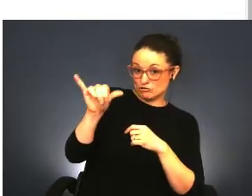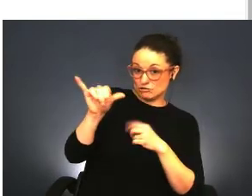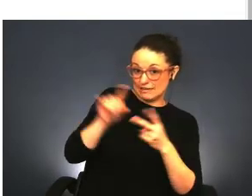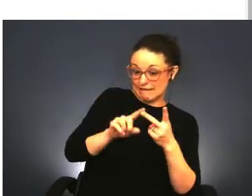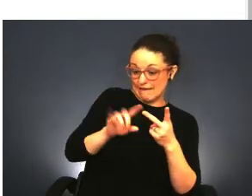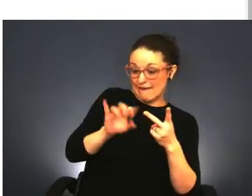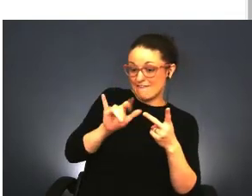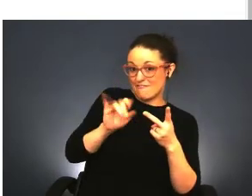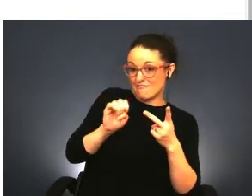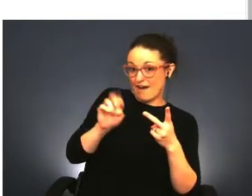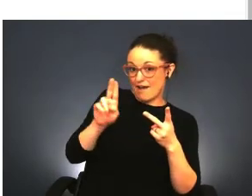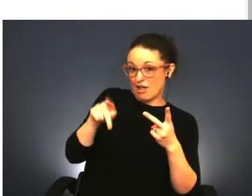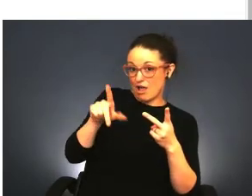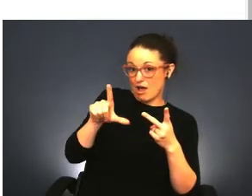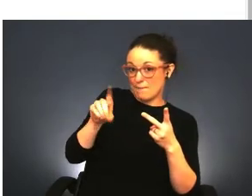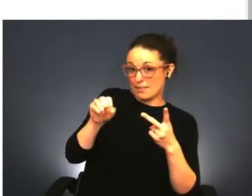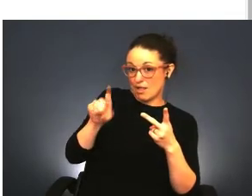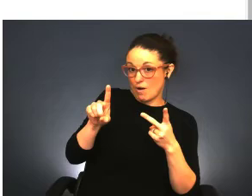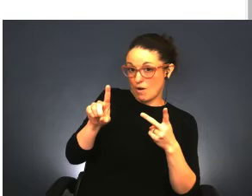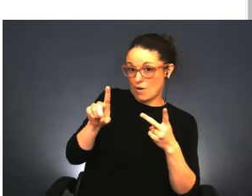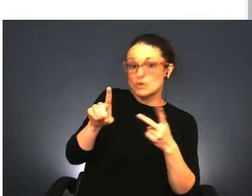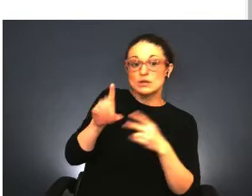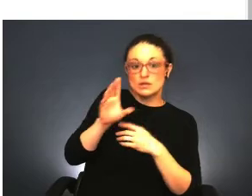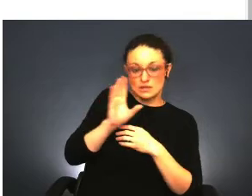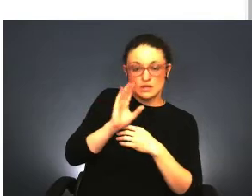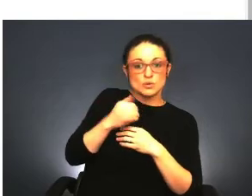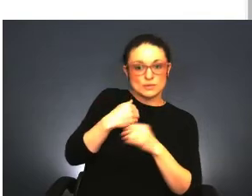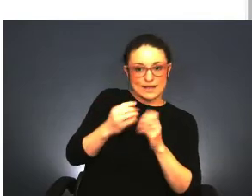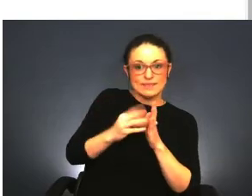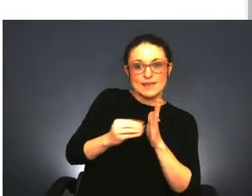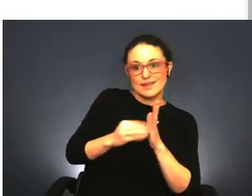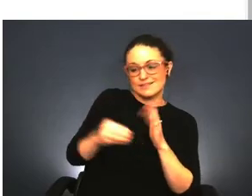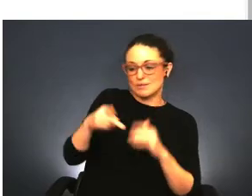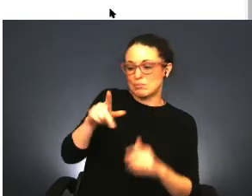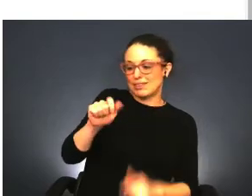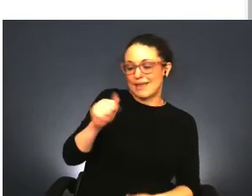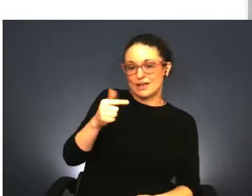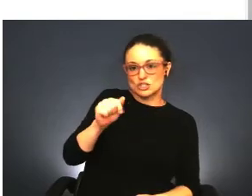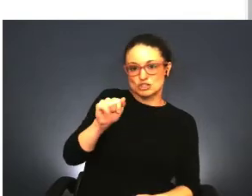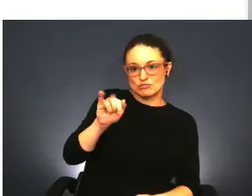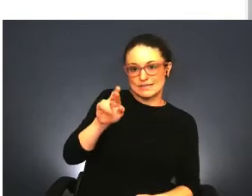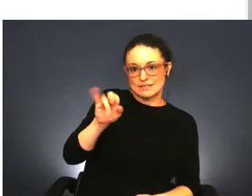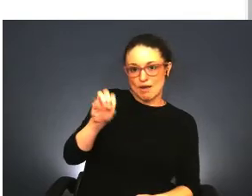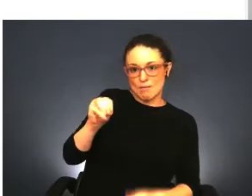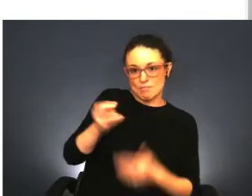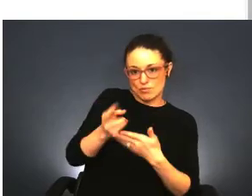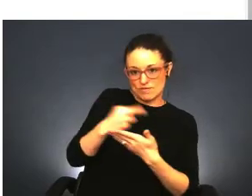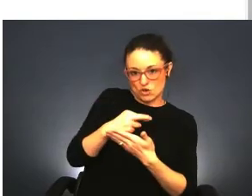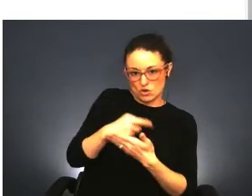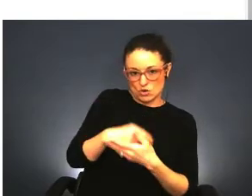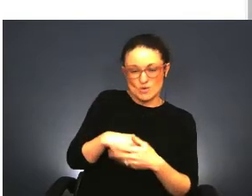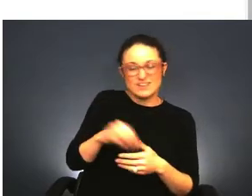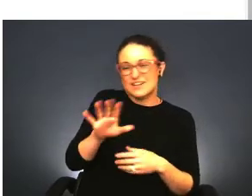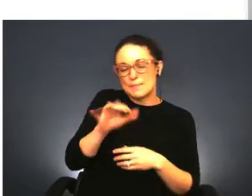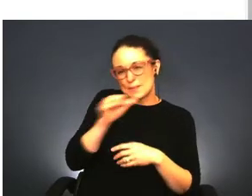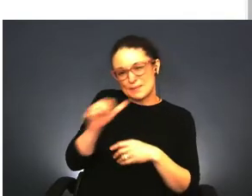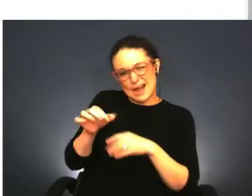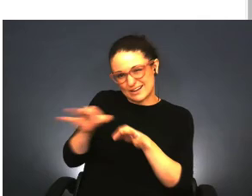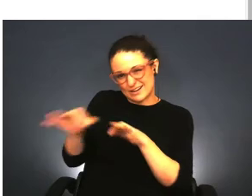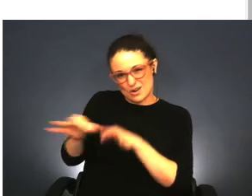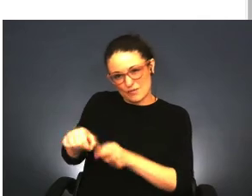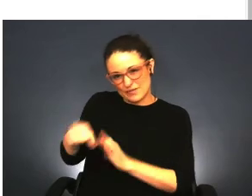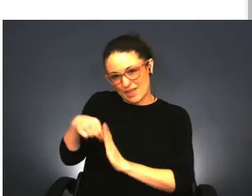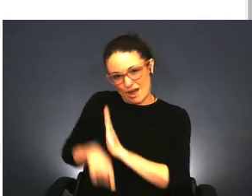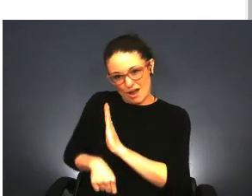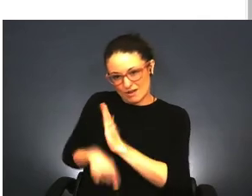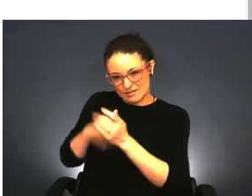review, and this is where you would select turn it in. Okay, so we're not going to go over that in detail, but that's where you